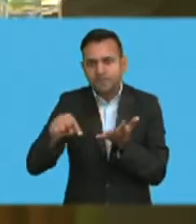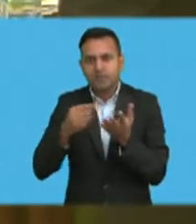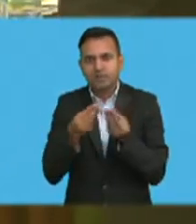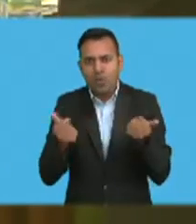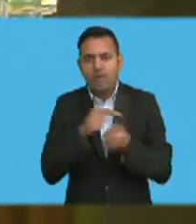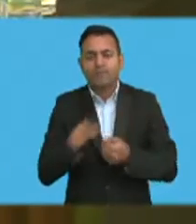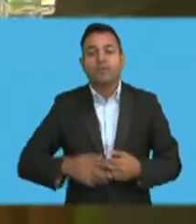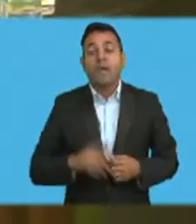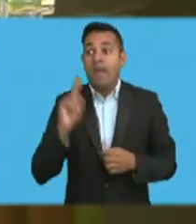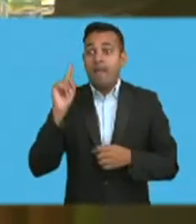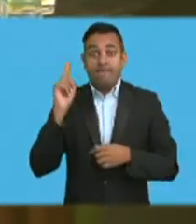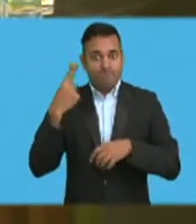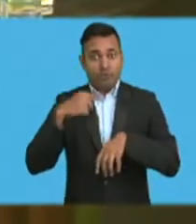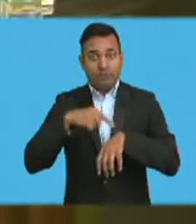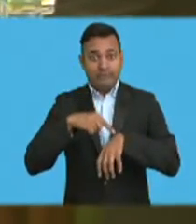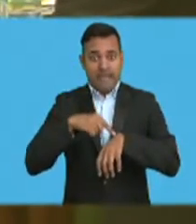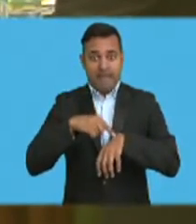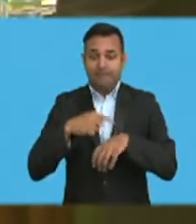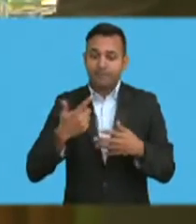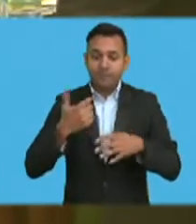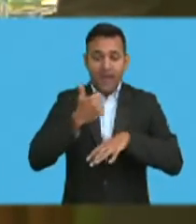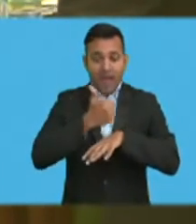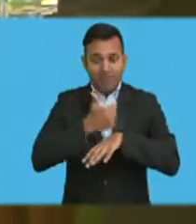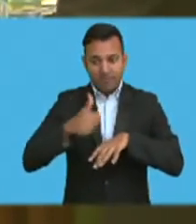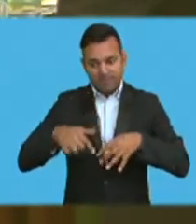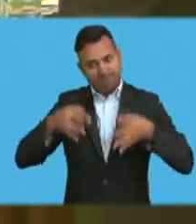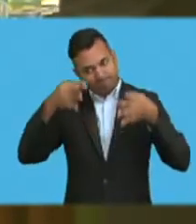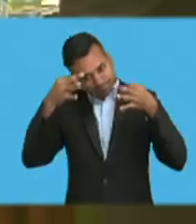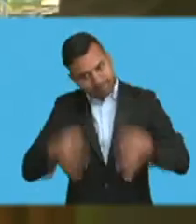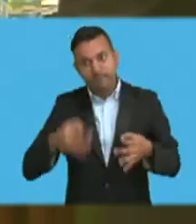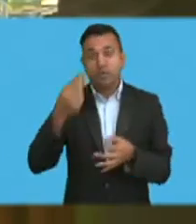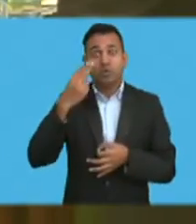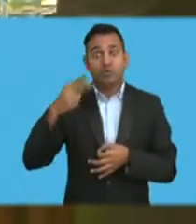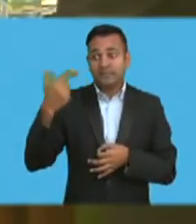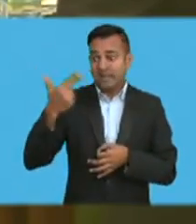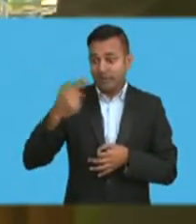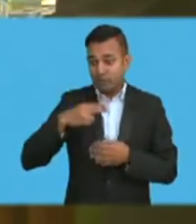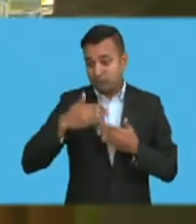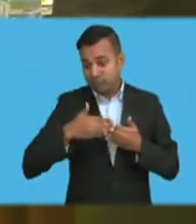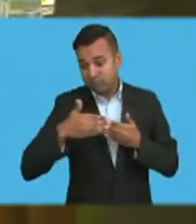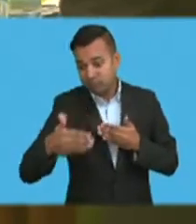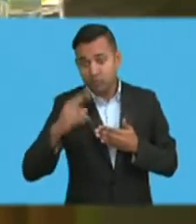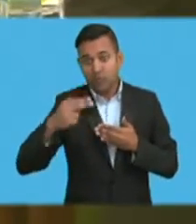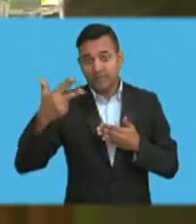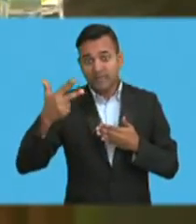government decided that in the 2017-18 budget reallocation, they will provide appropriations for